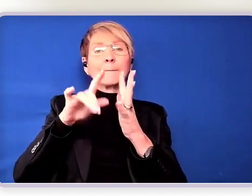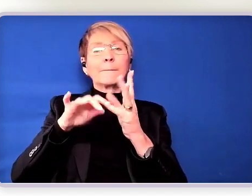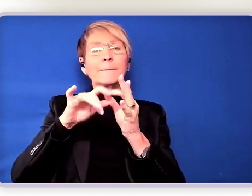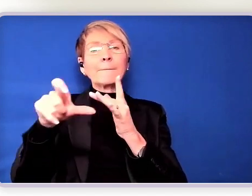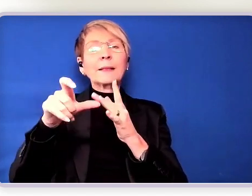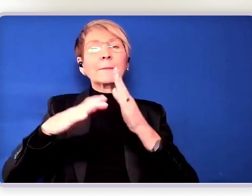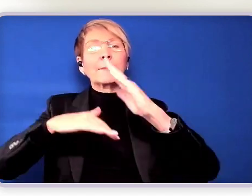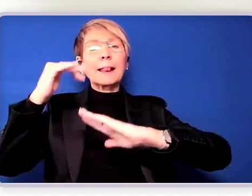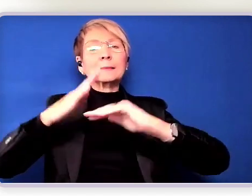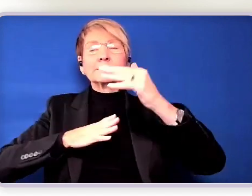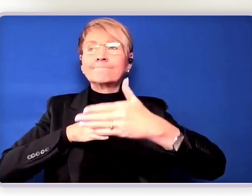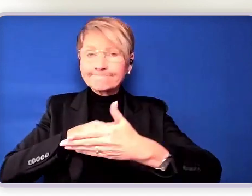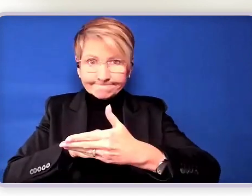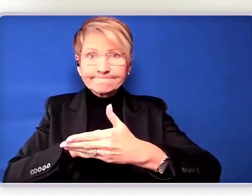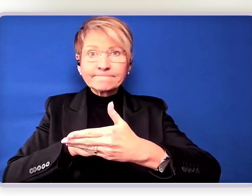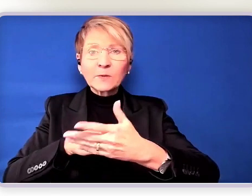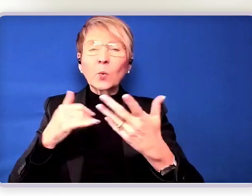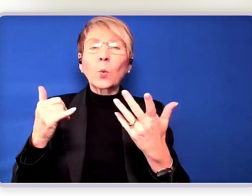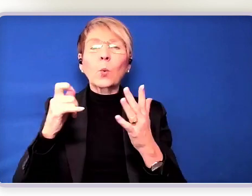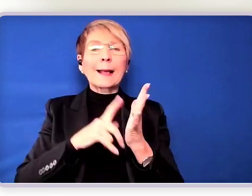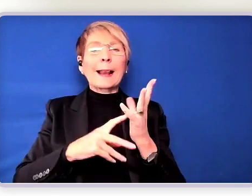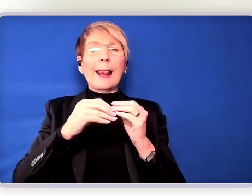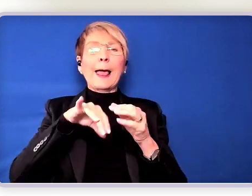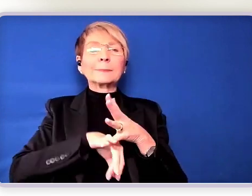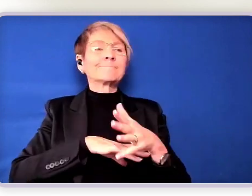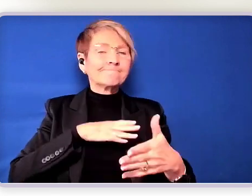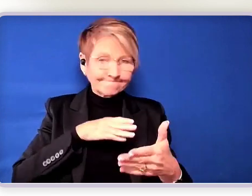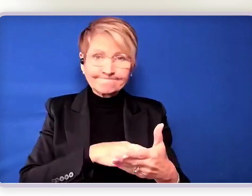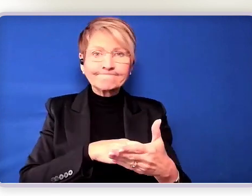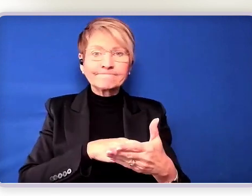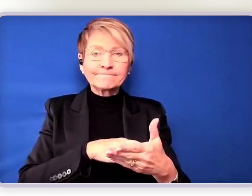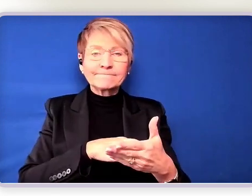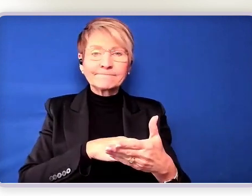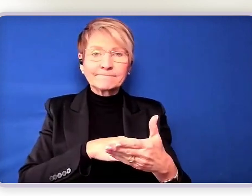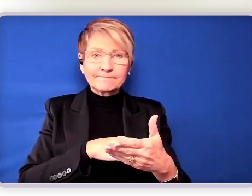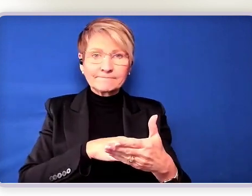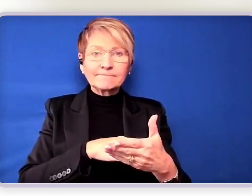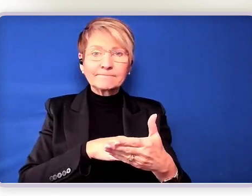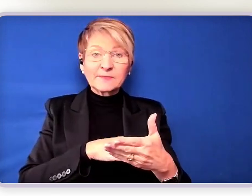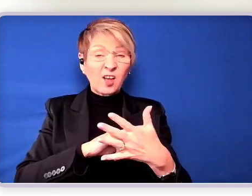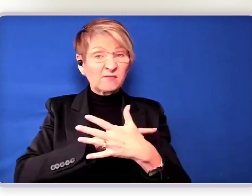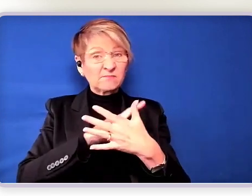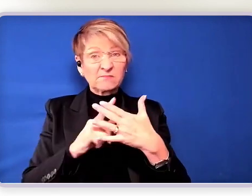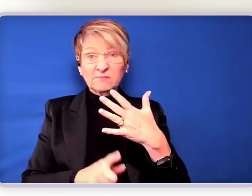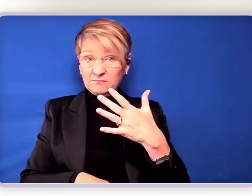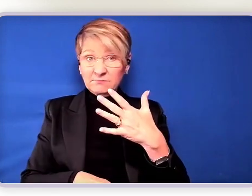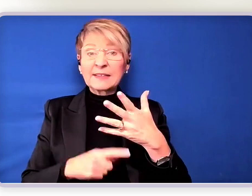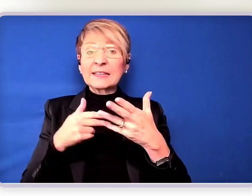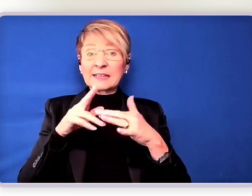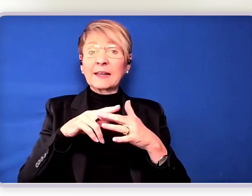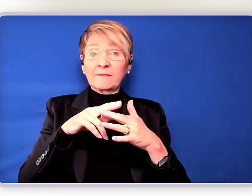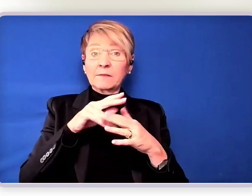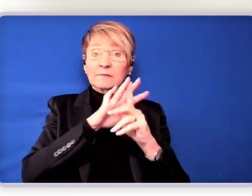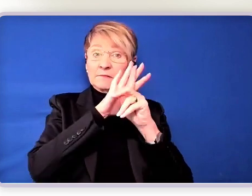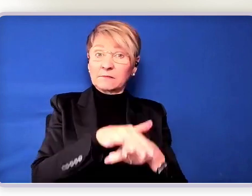clubs. So if the action or the treatment occurred in one of those environments,